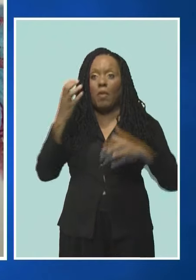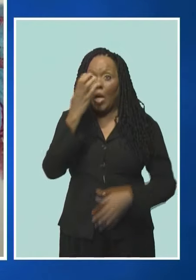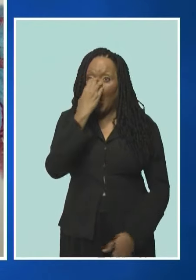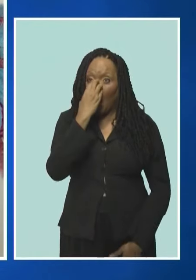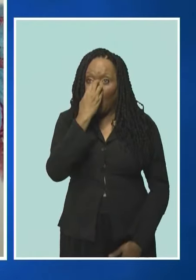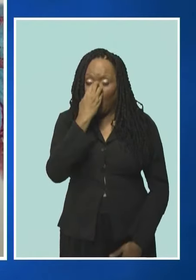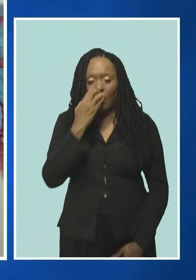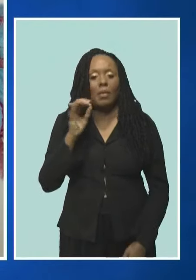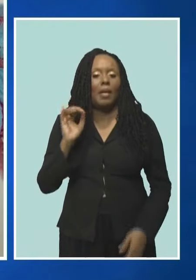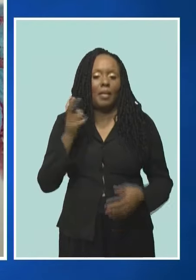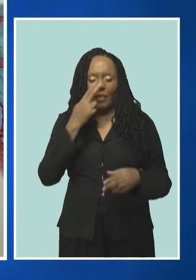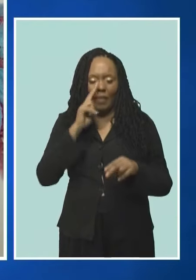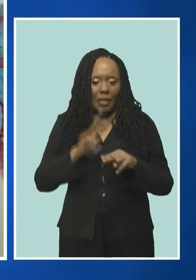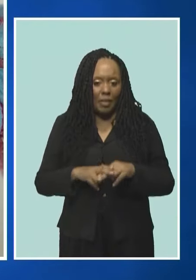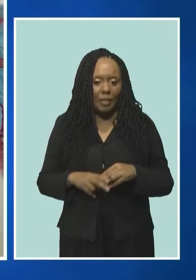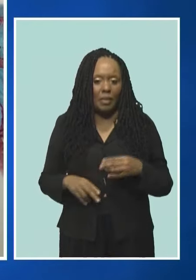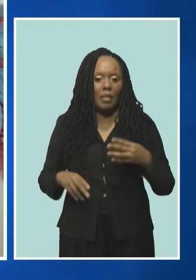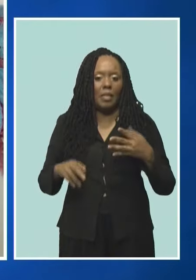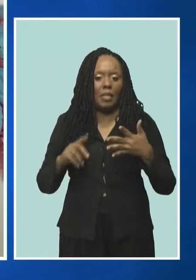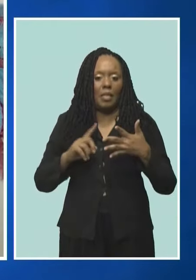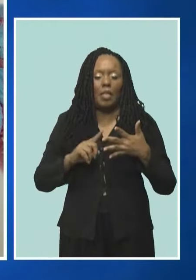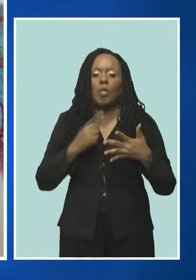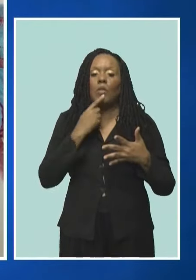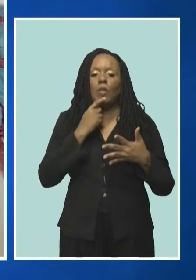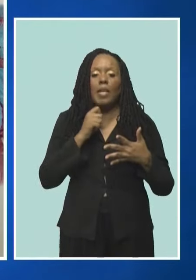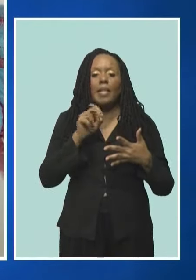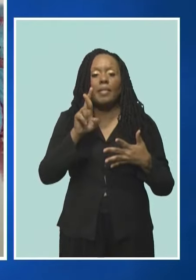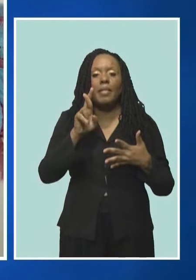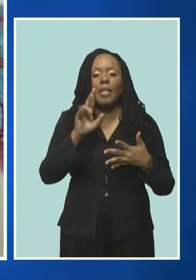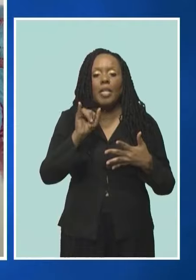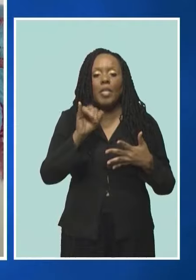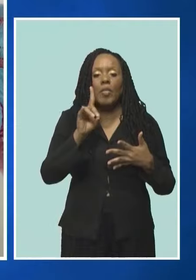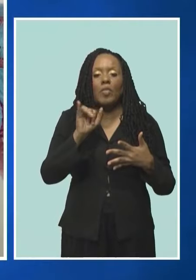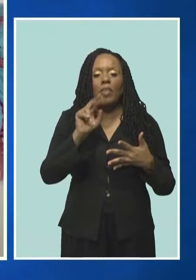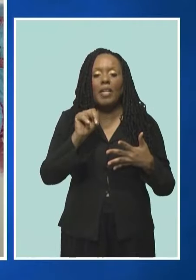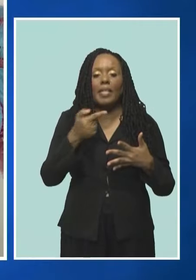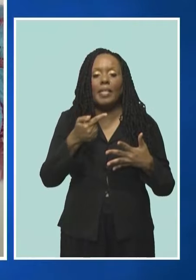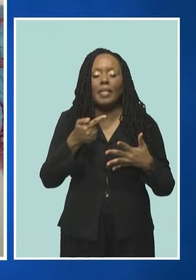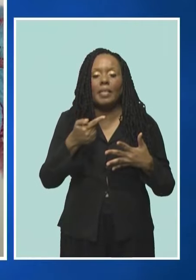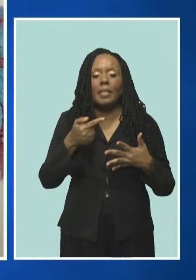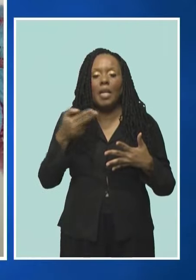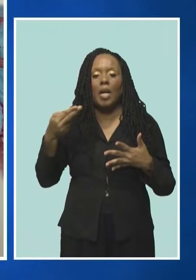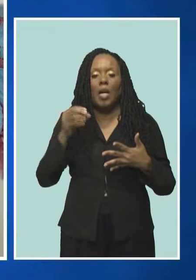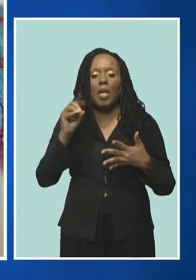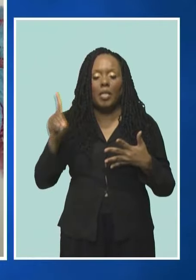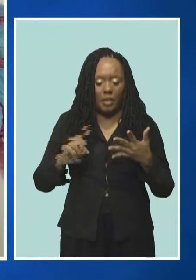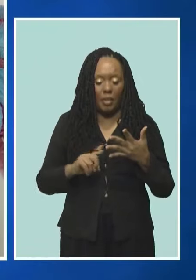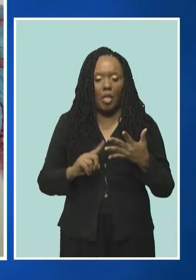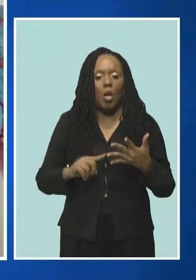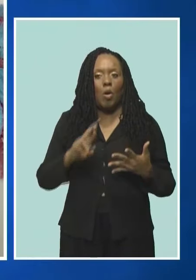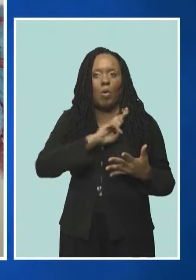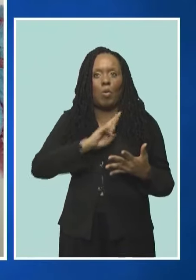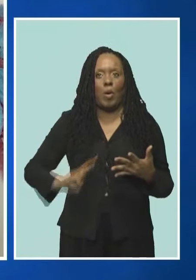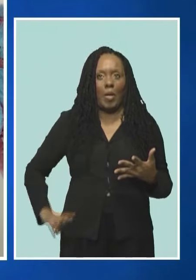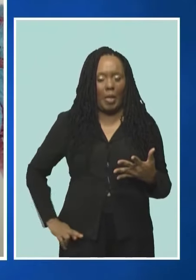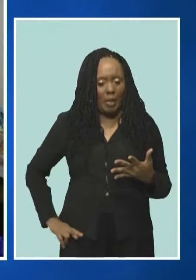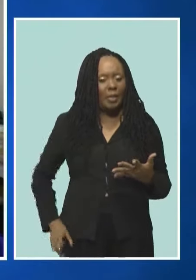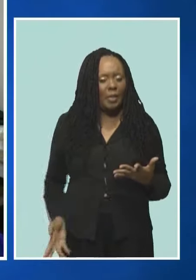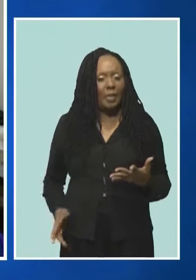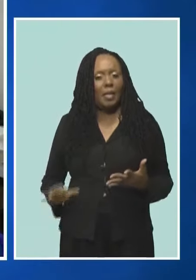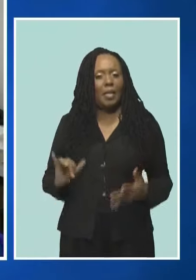fun, right? That gives the idea. We have Red Riding Hood and the Wolves. And we have royalty, which is like a party prince and a party